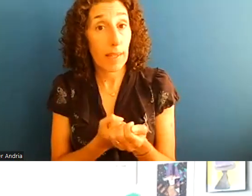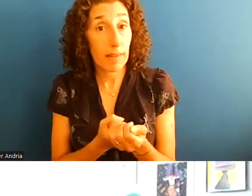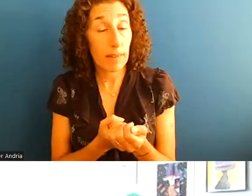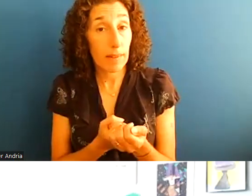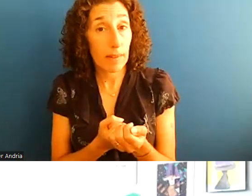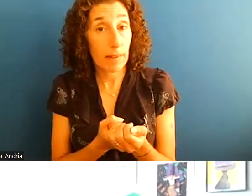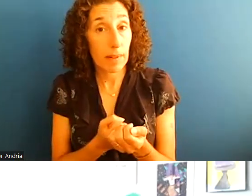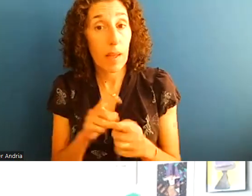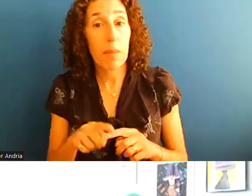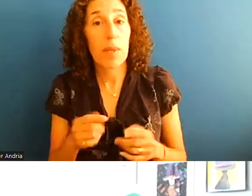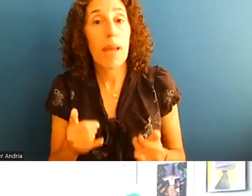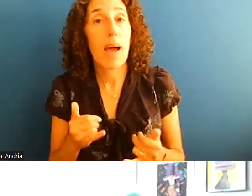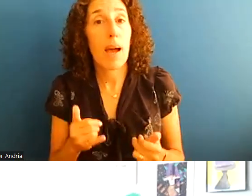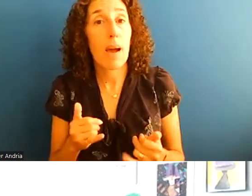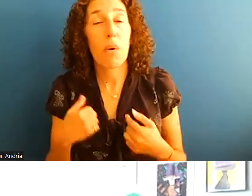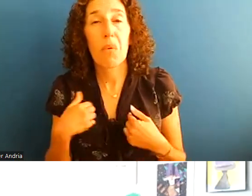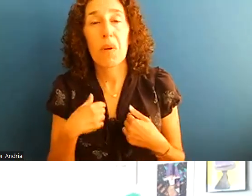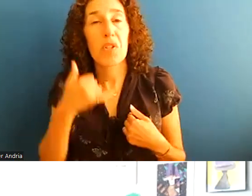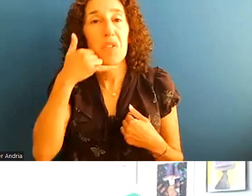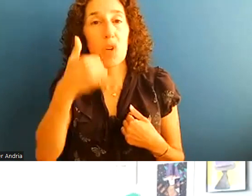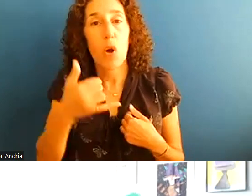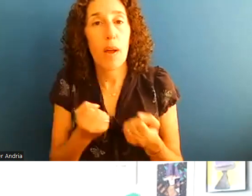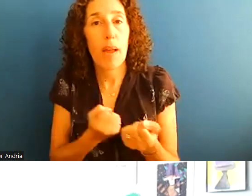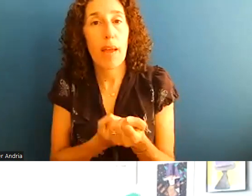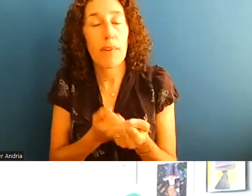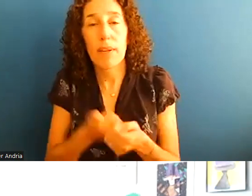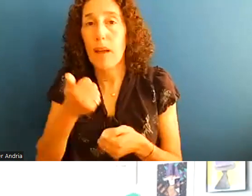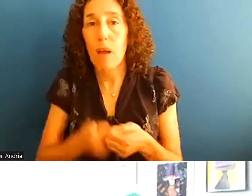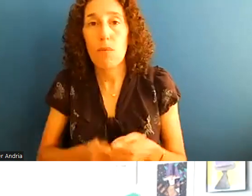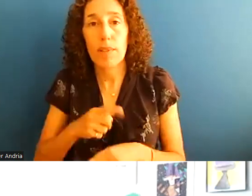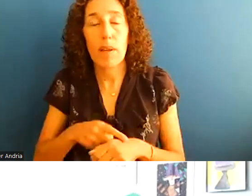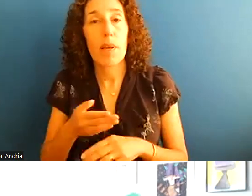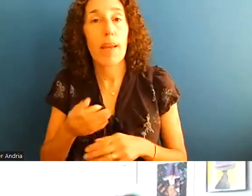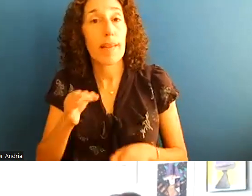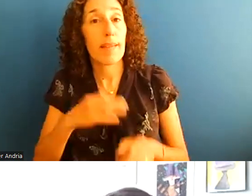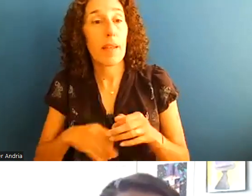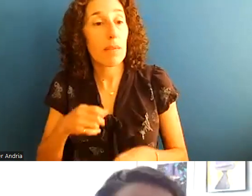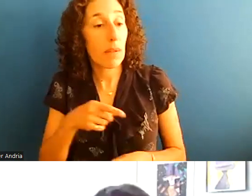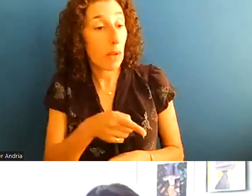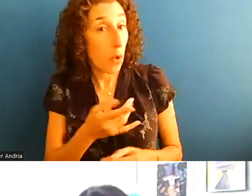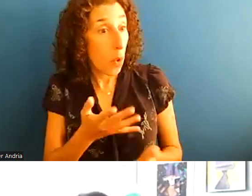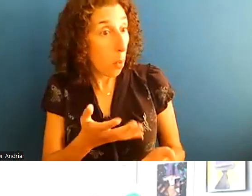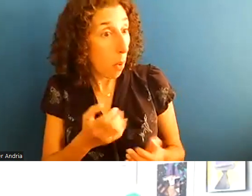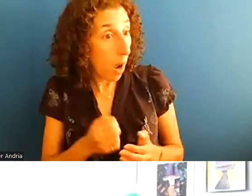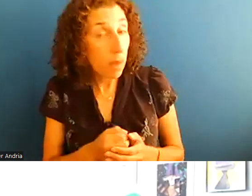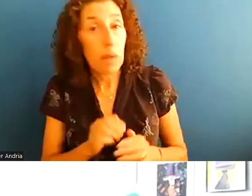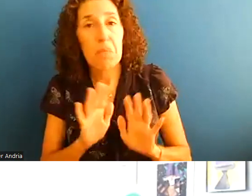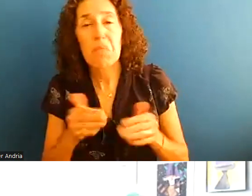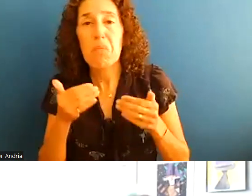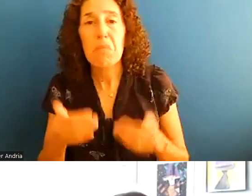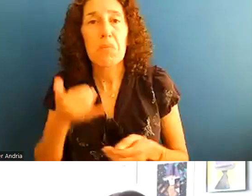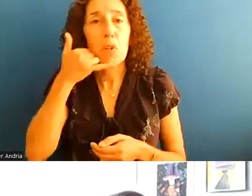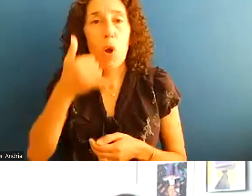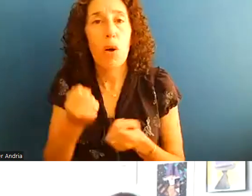where we call the advocate every single time. It's not a if, it's a 100%